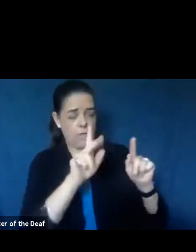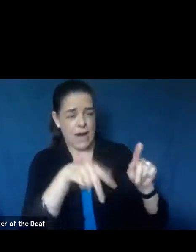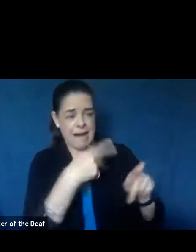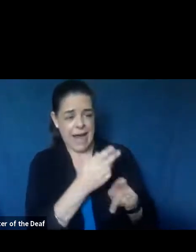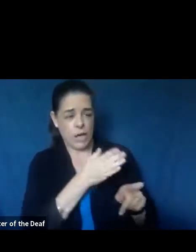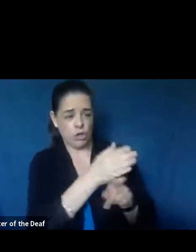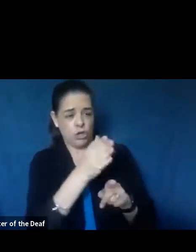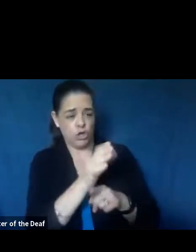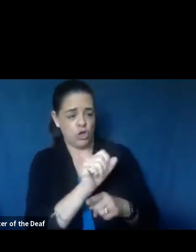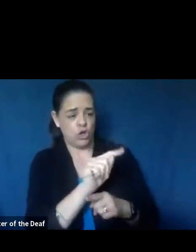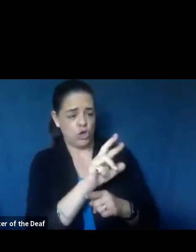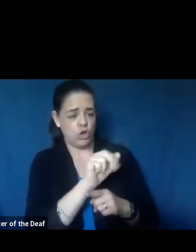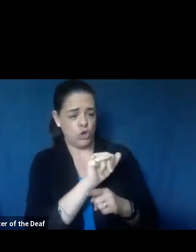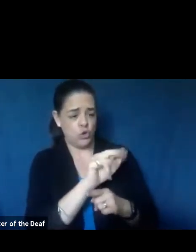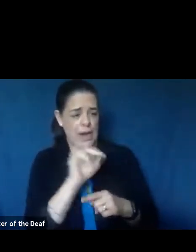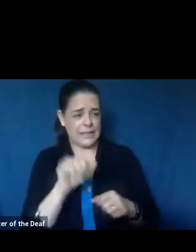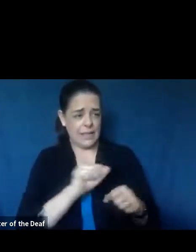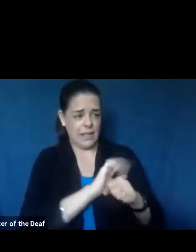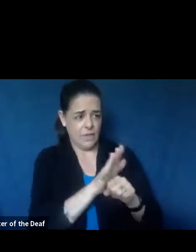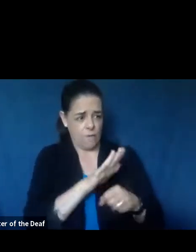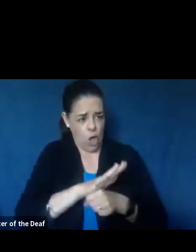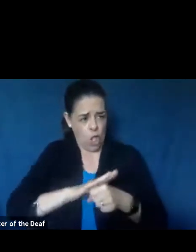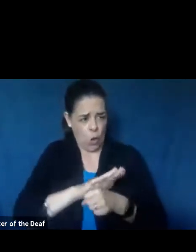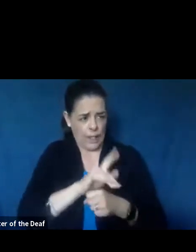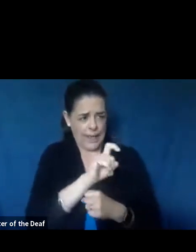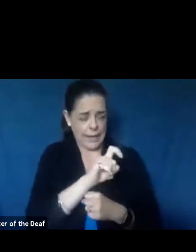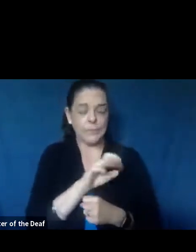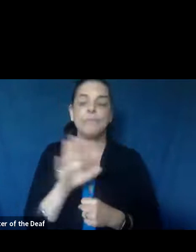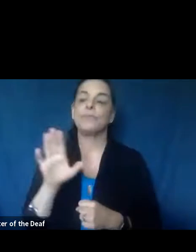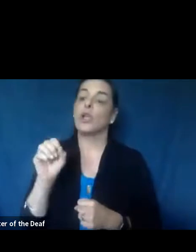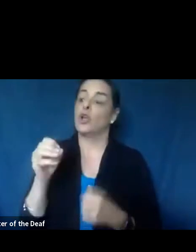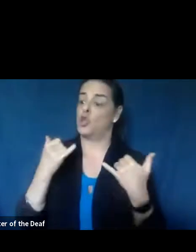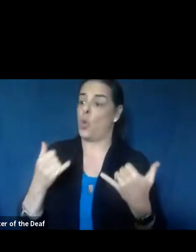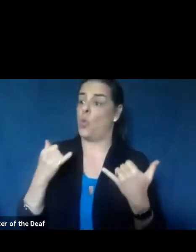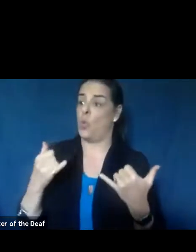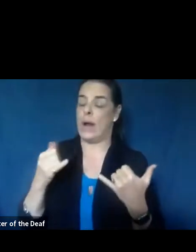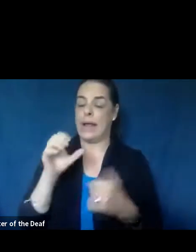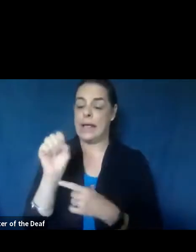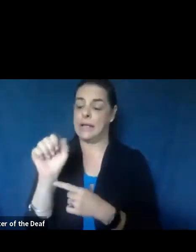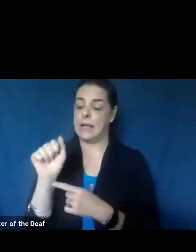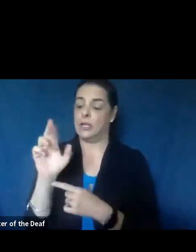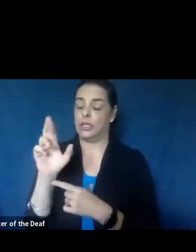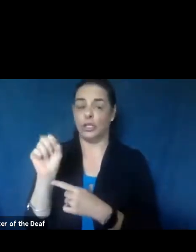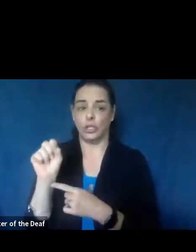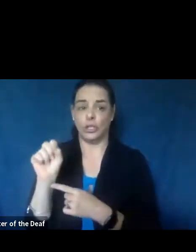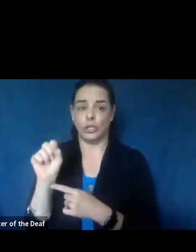on a local level? So right now, everything's the